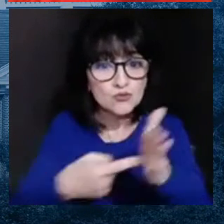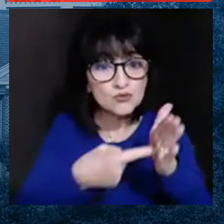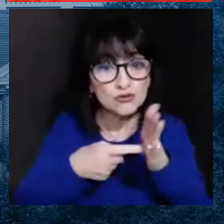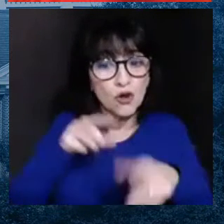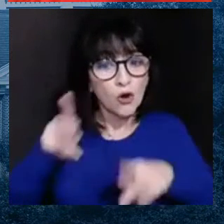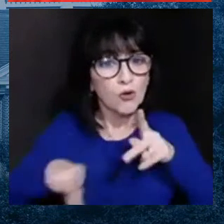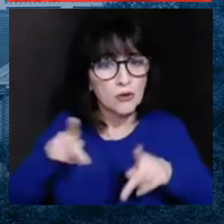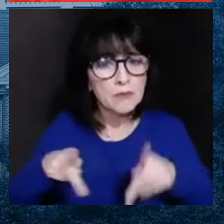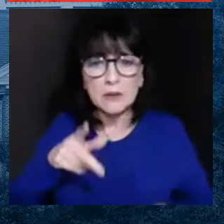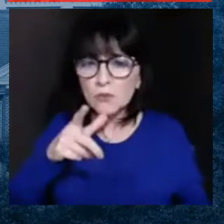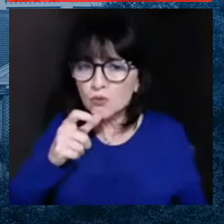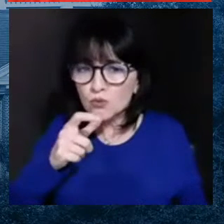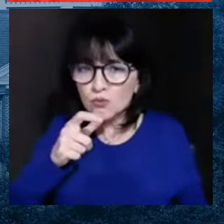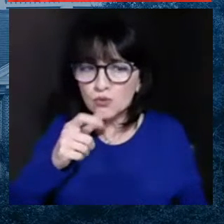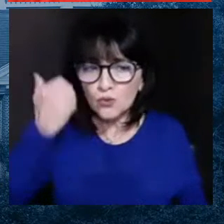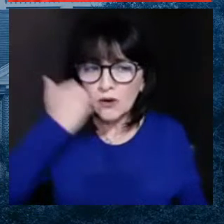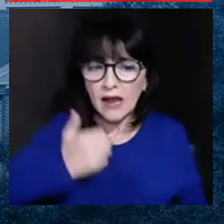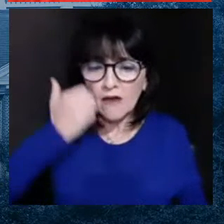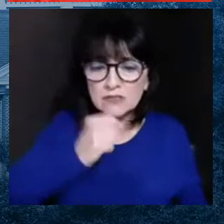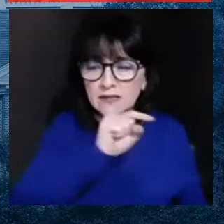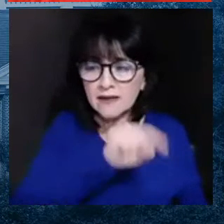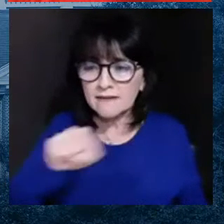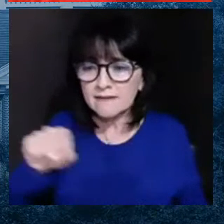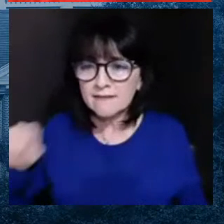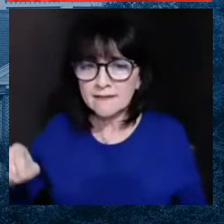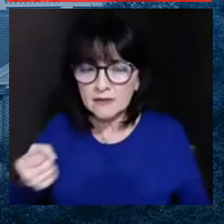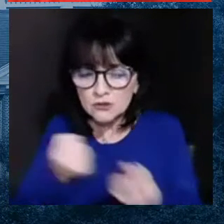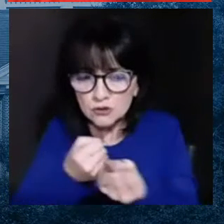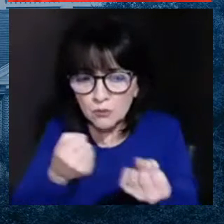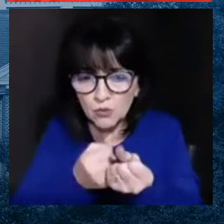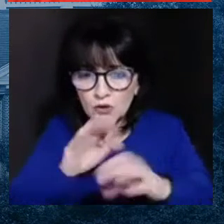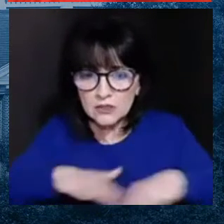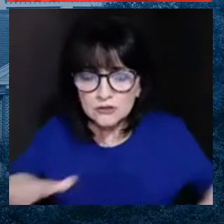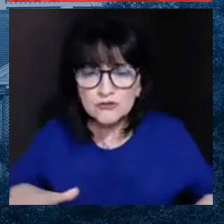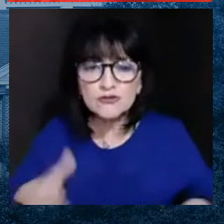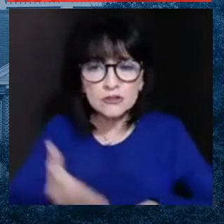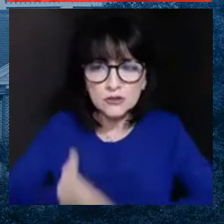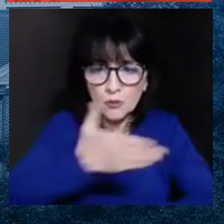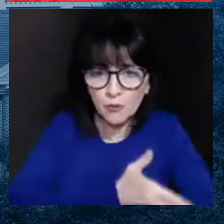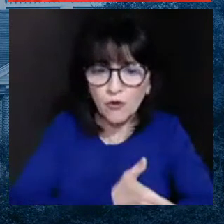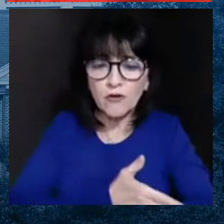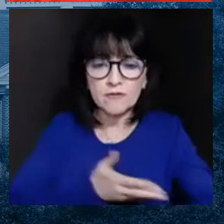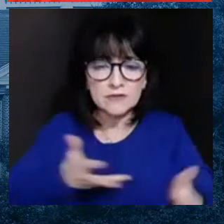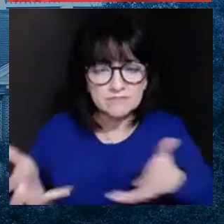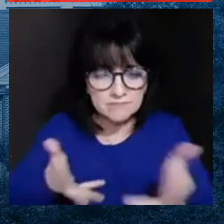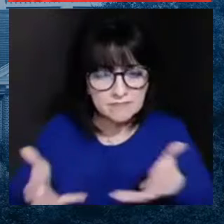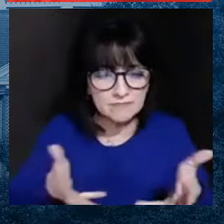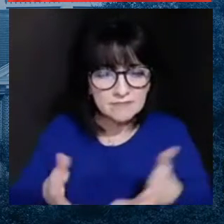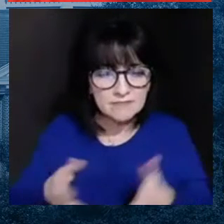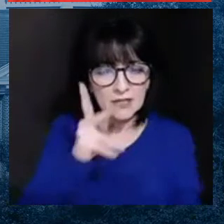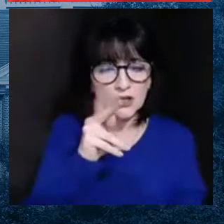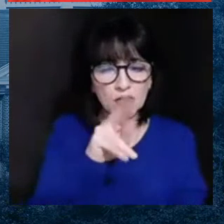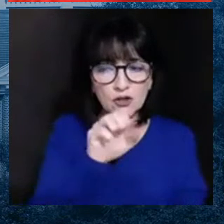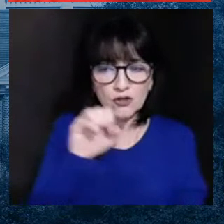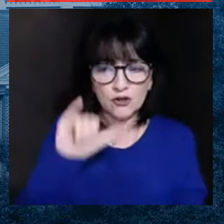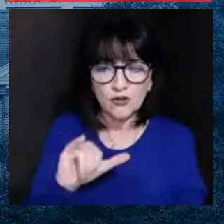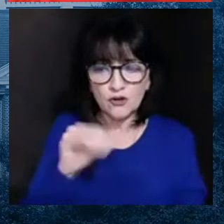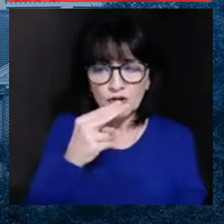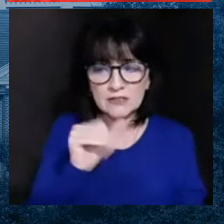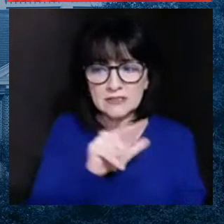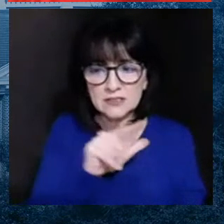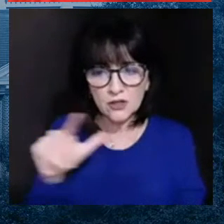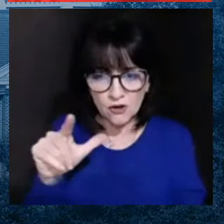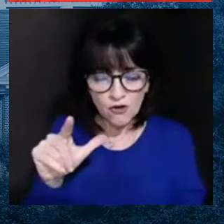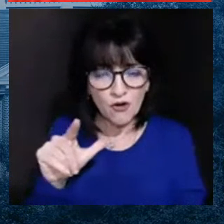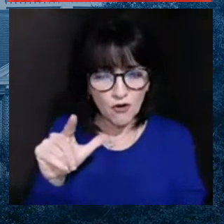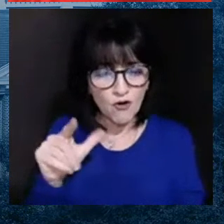ground making things happen and addressing these issues and problems. Chrissy Hall is also with us, the Vice President of the School